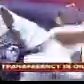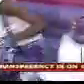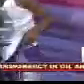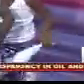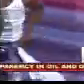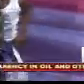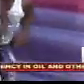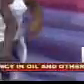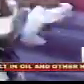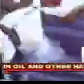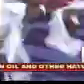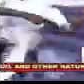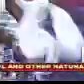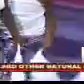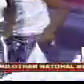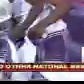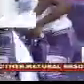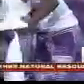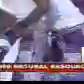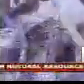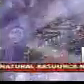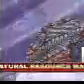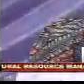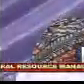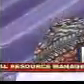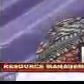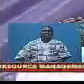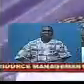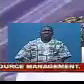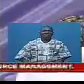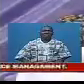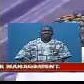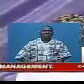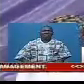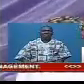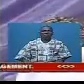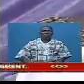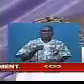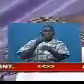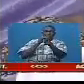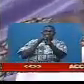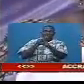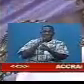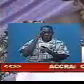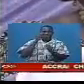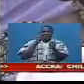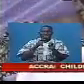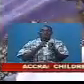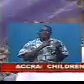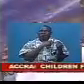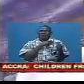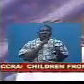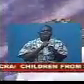Madame Faustina Abuaji from the Human Resource Division of the Ministry of Education paid tribute to mothers for their roles